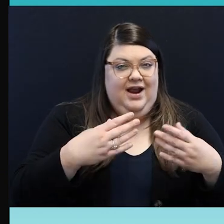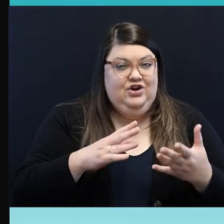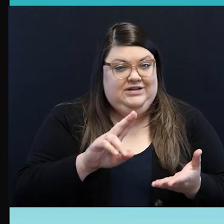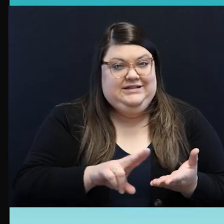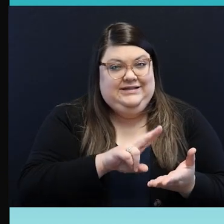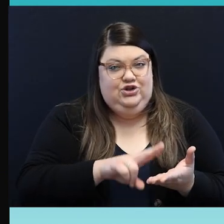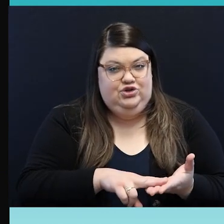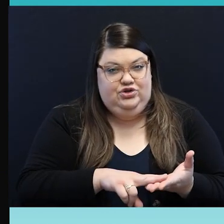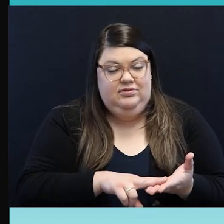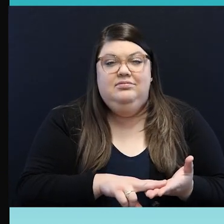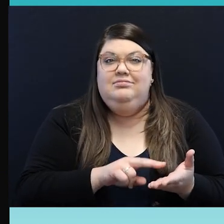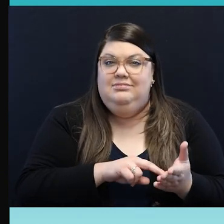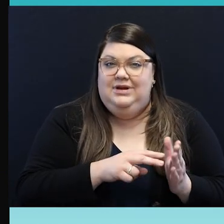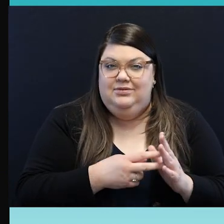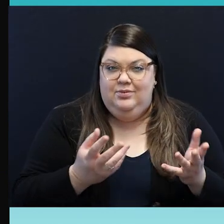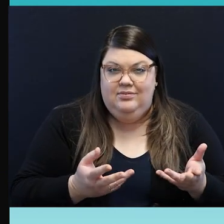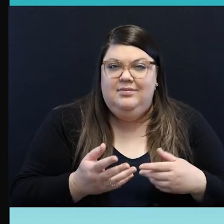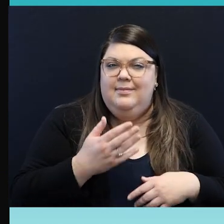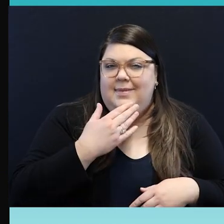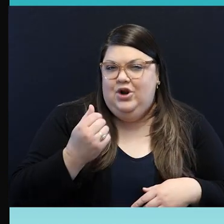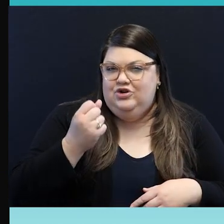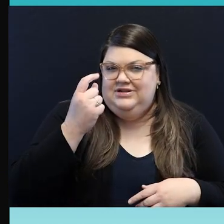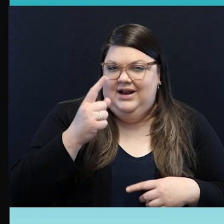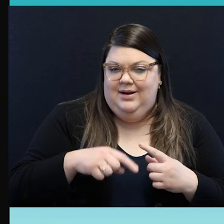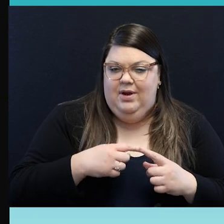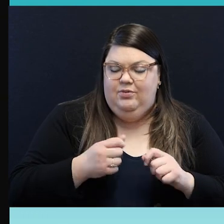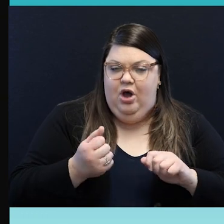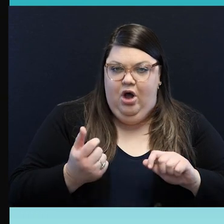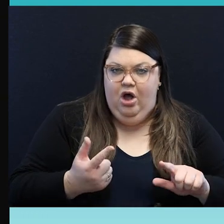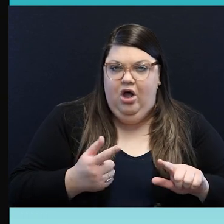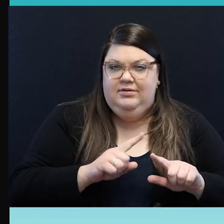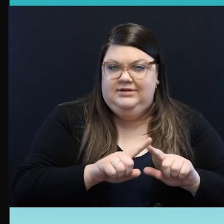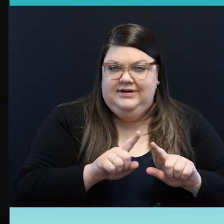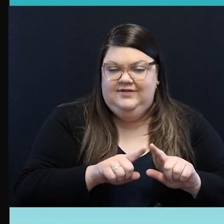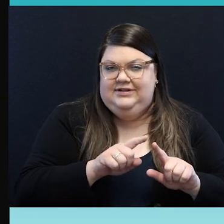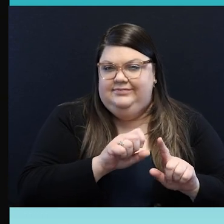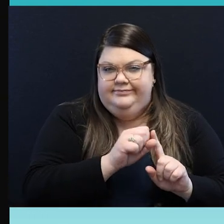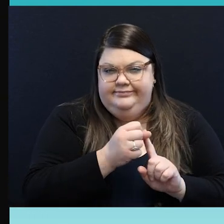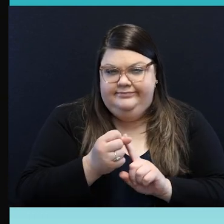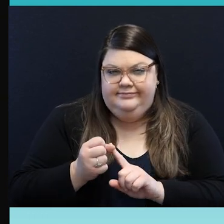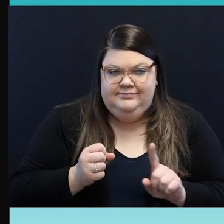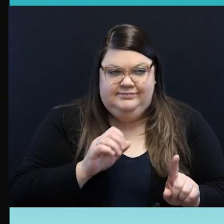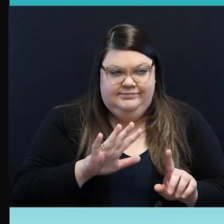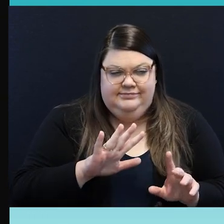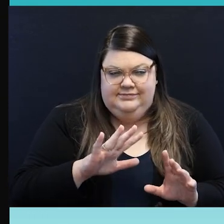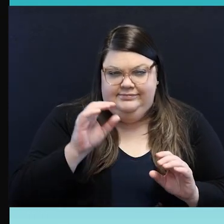is a kind of a better understanding of all parties as to where